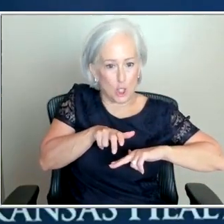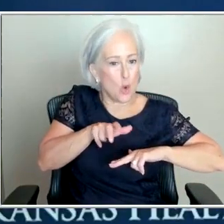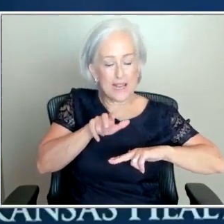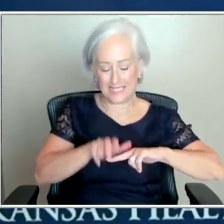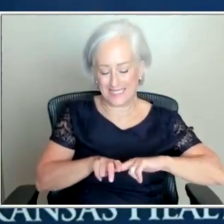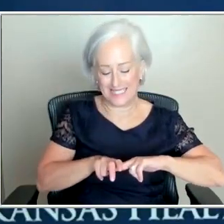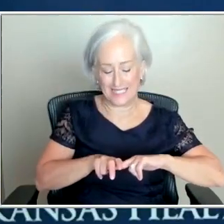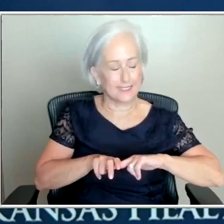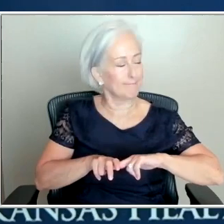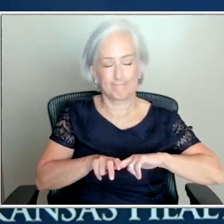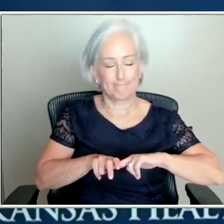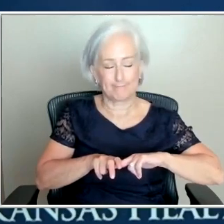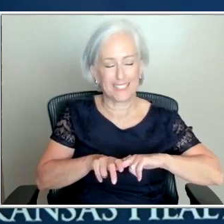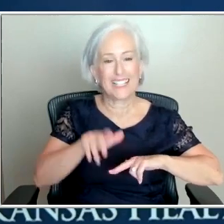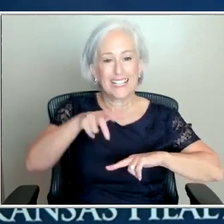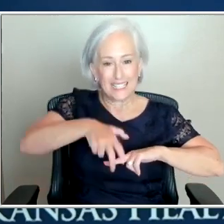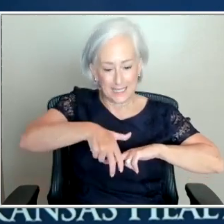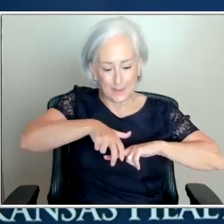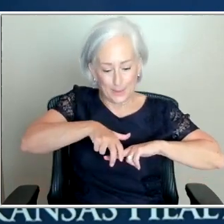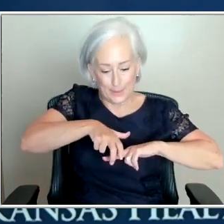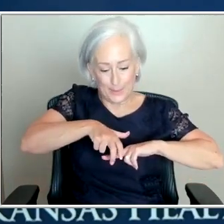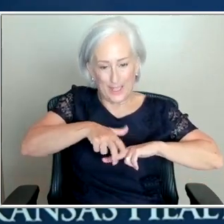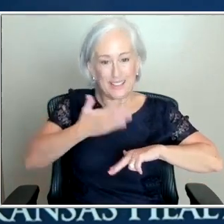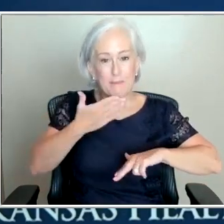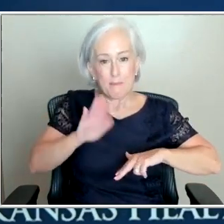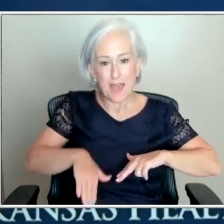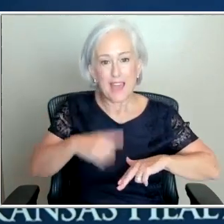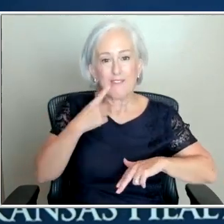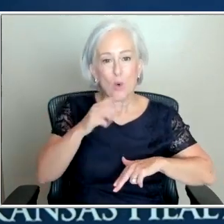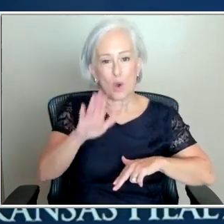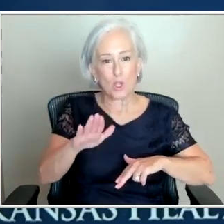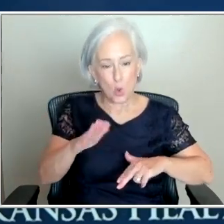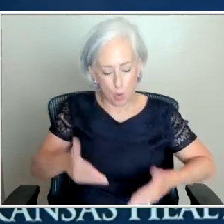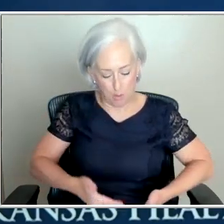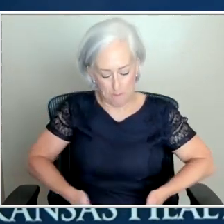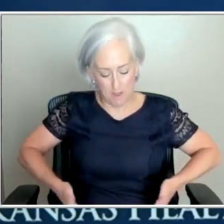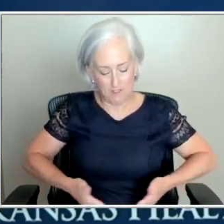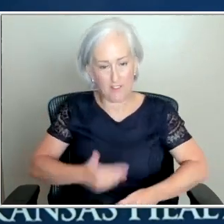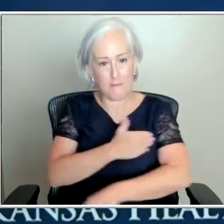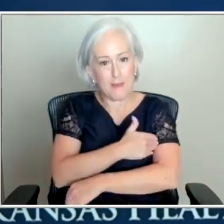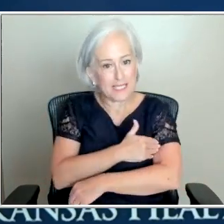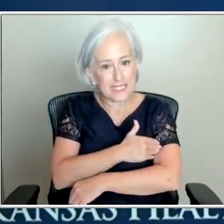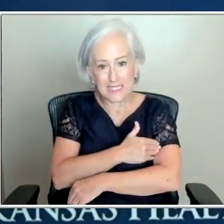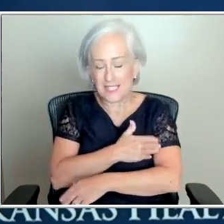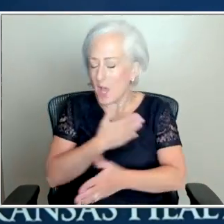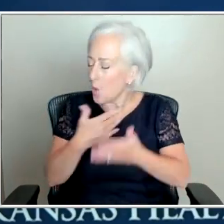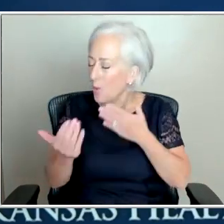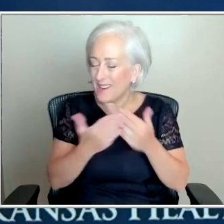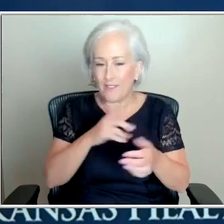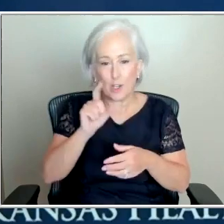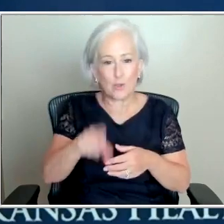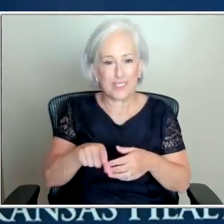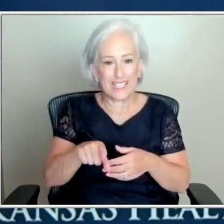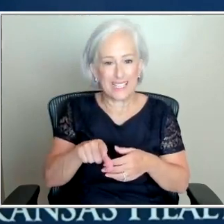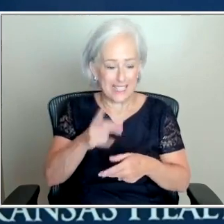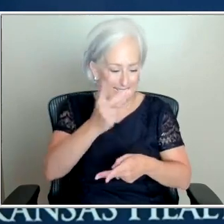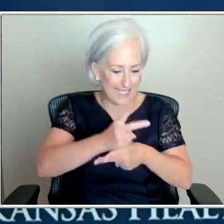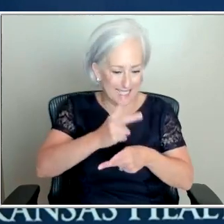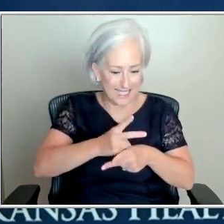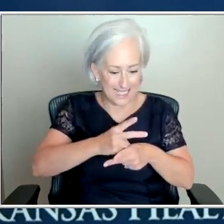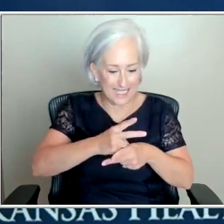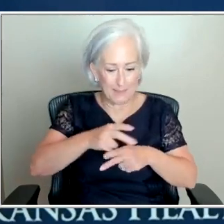is really bad for your pelvic floor muscles long term. And so whatever you need to do, keep that seat nice and clean, carry some wipes with